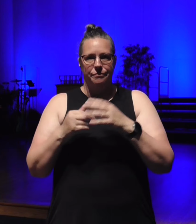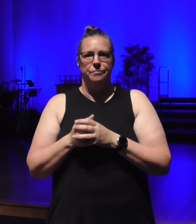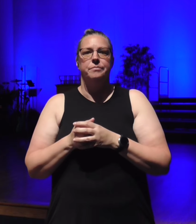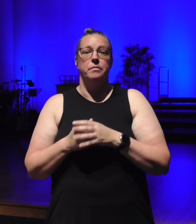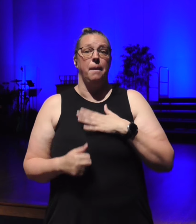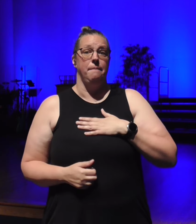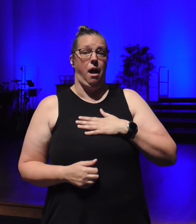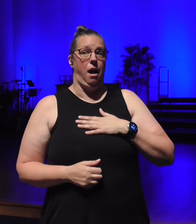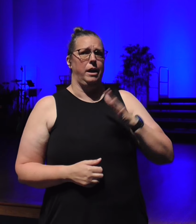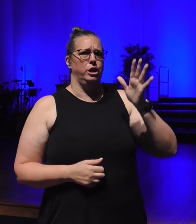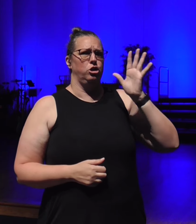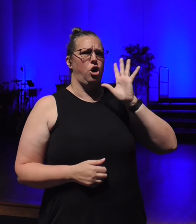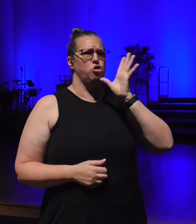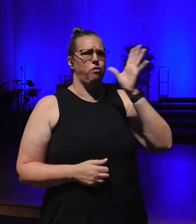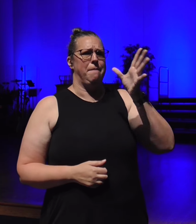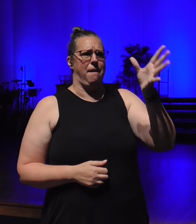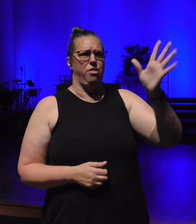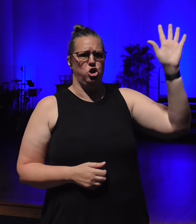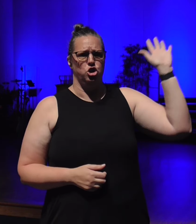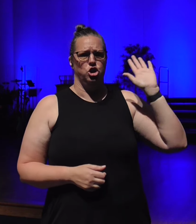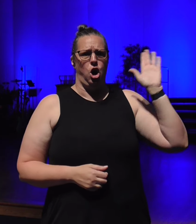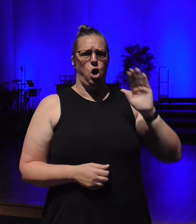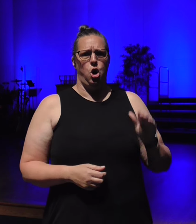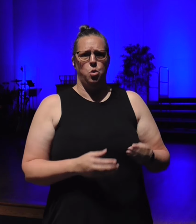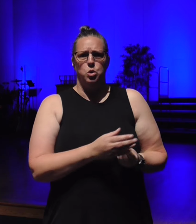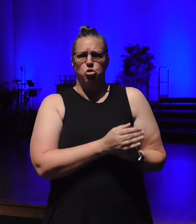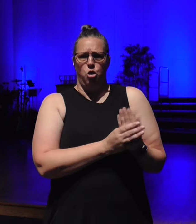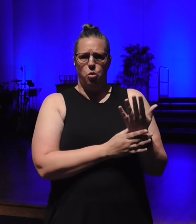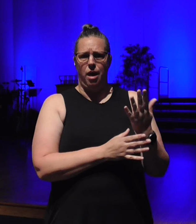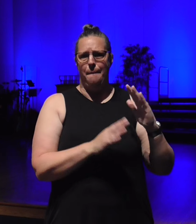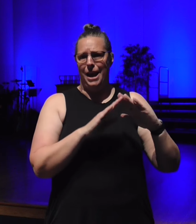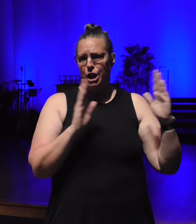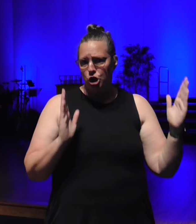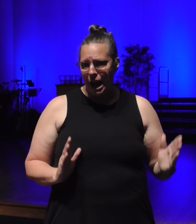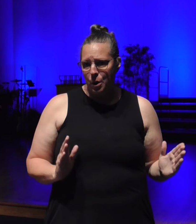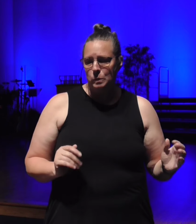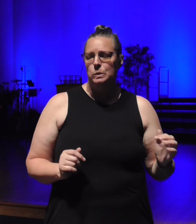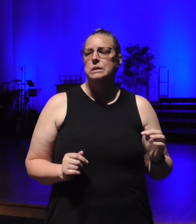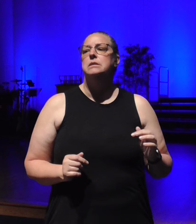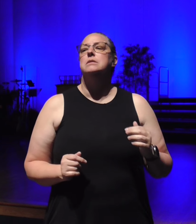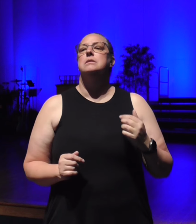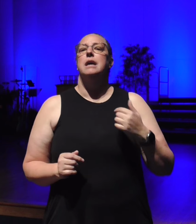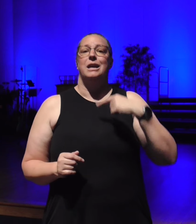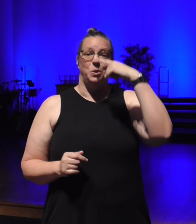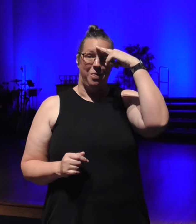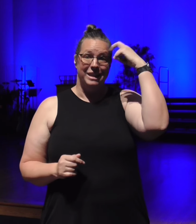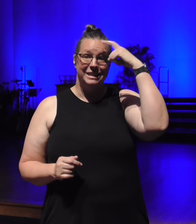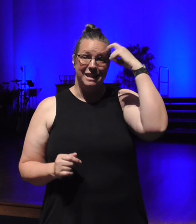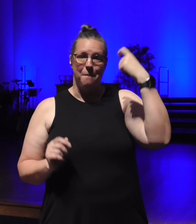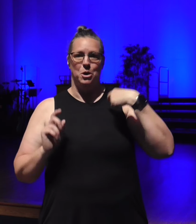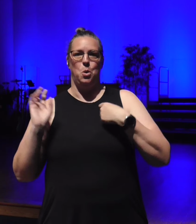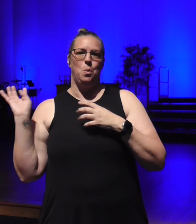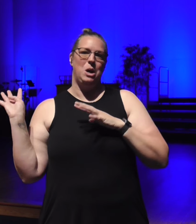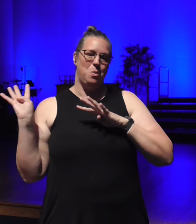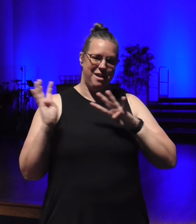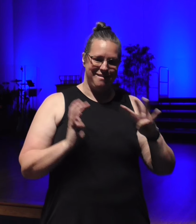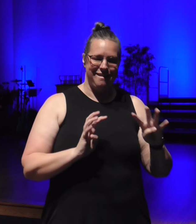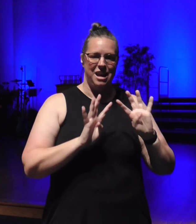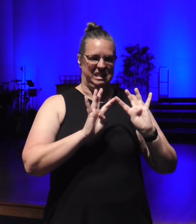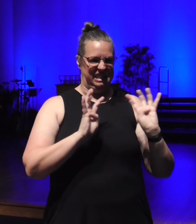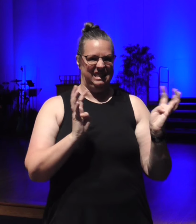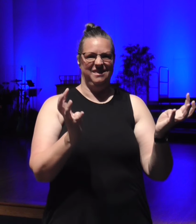porch. And in the summer months, we would drag our lawn chairs out and circle around that vine. And we